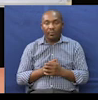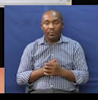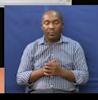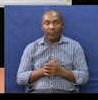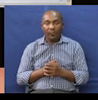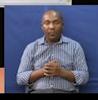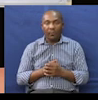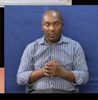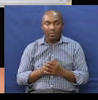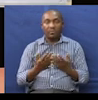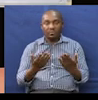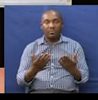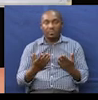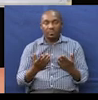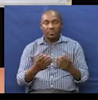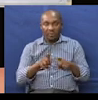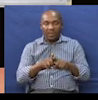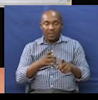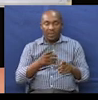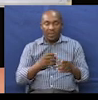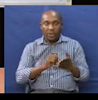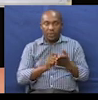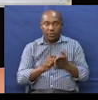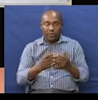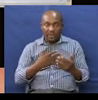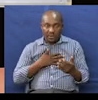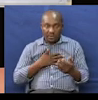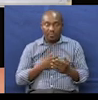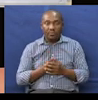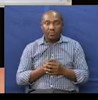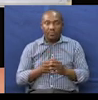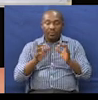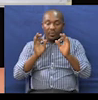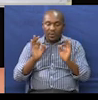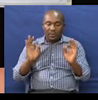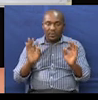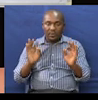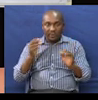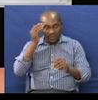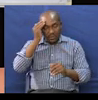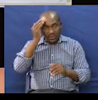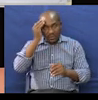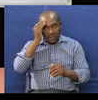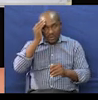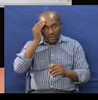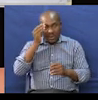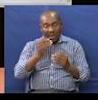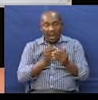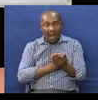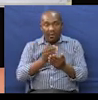Dear students, it is also better to understand that up to the 19th